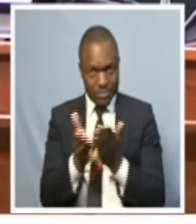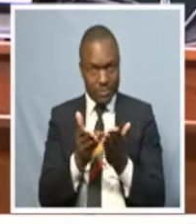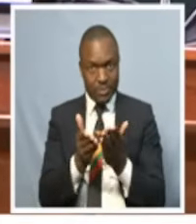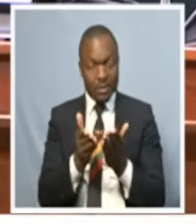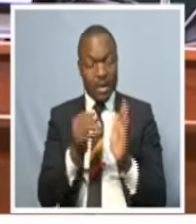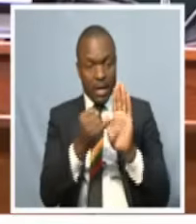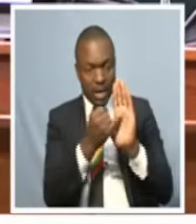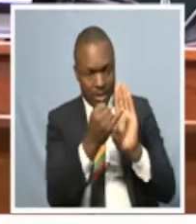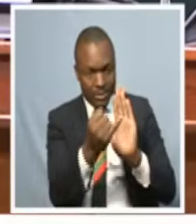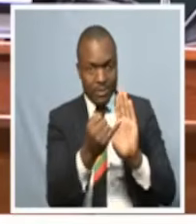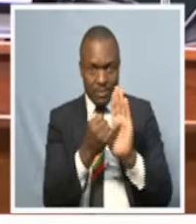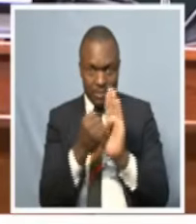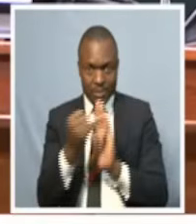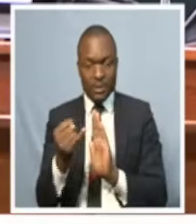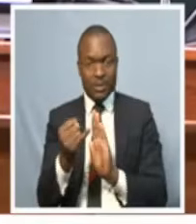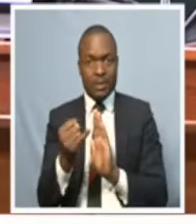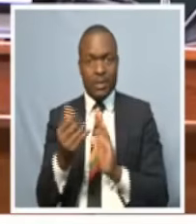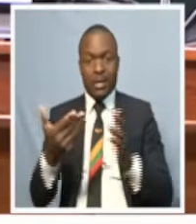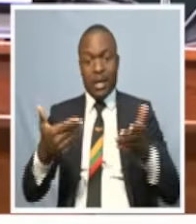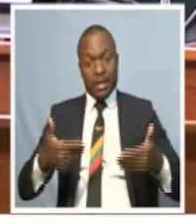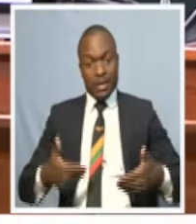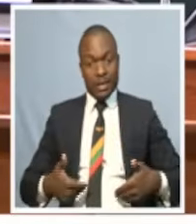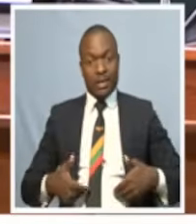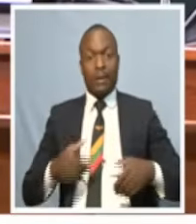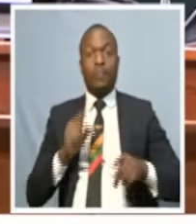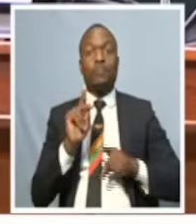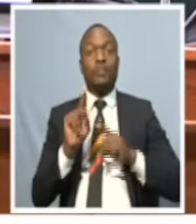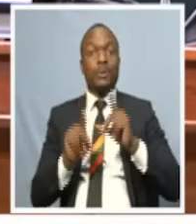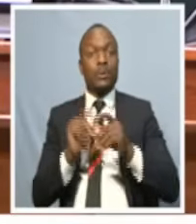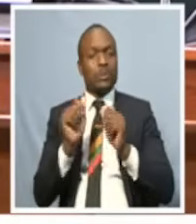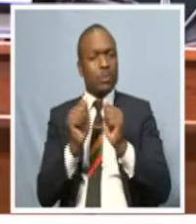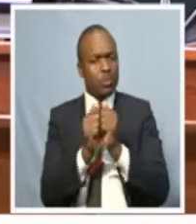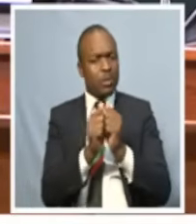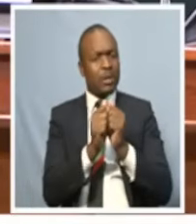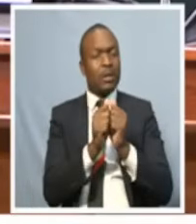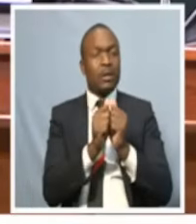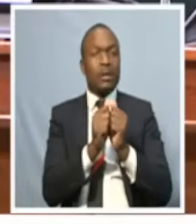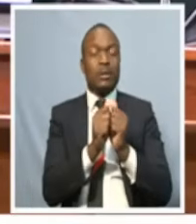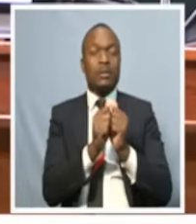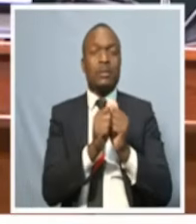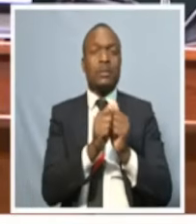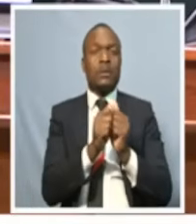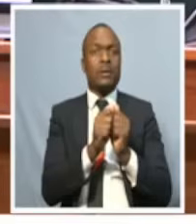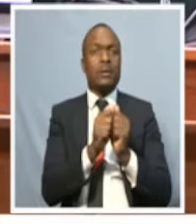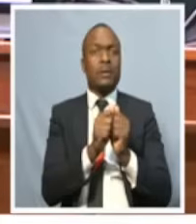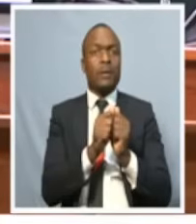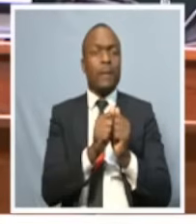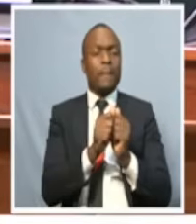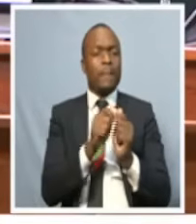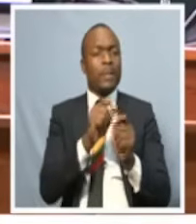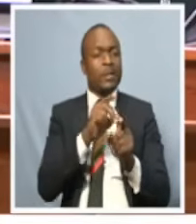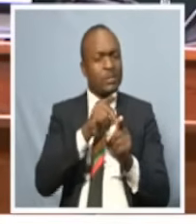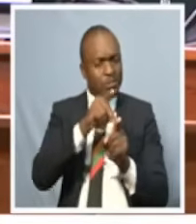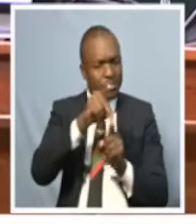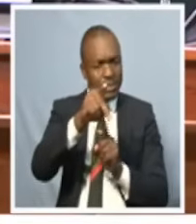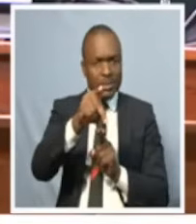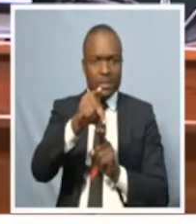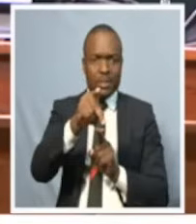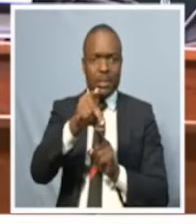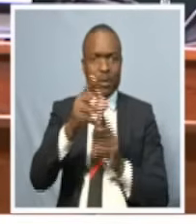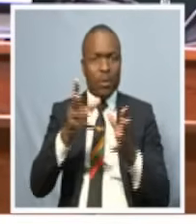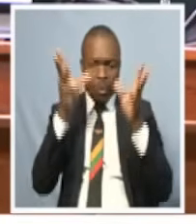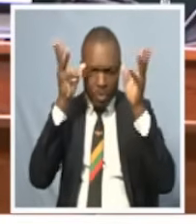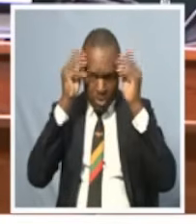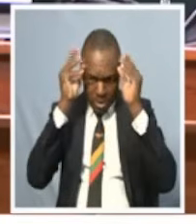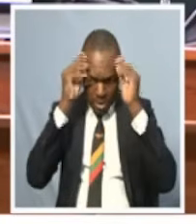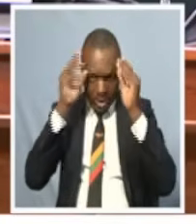to identify and nurture young individuals with specialized musical skills that are essential for